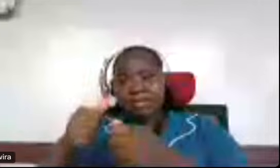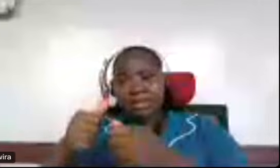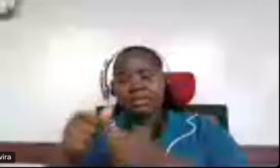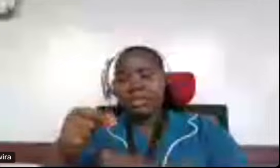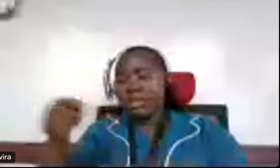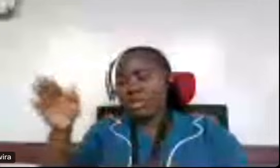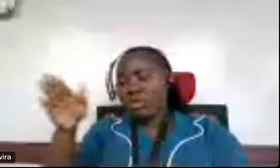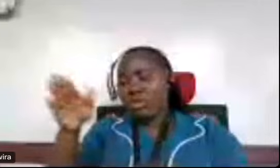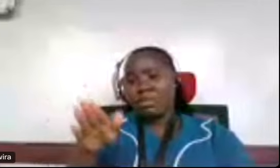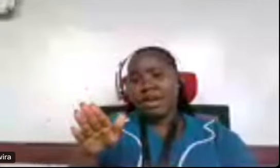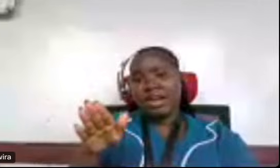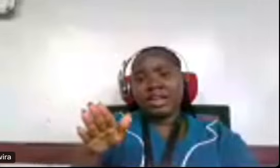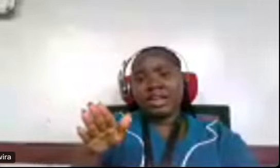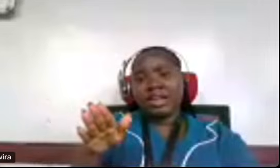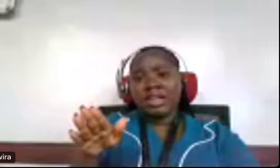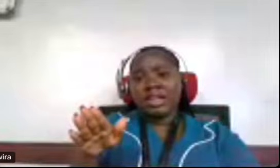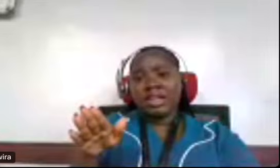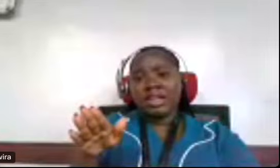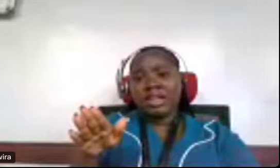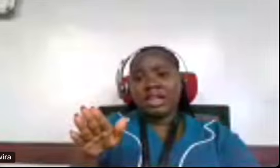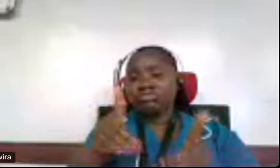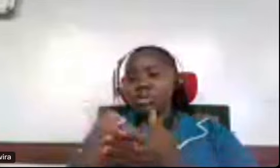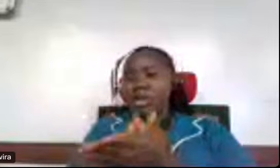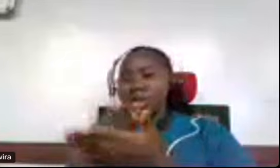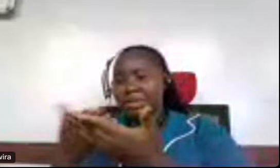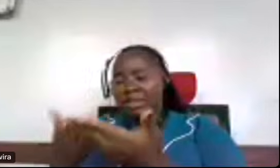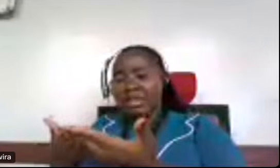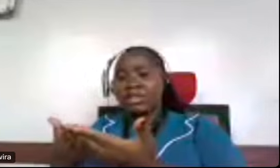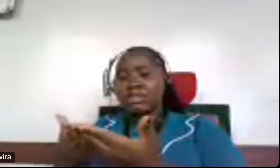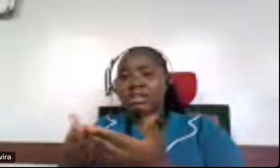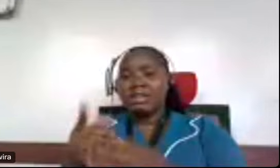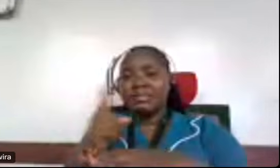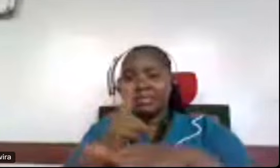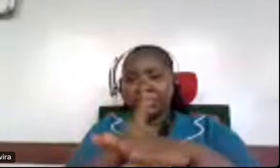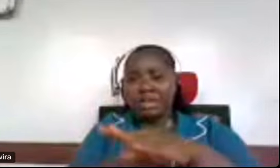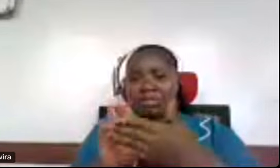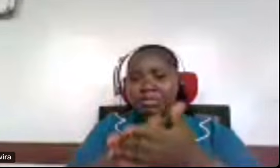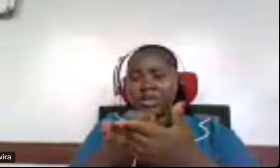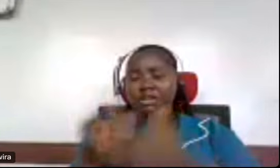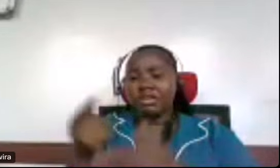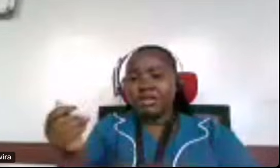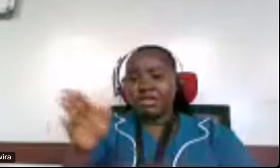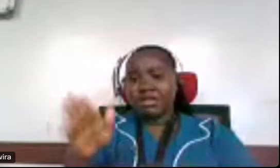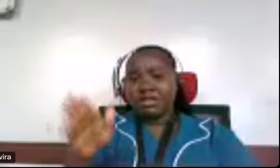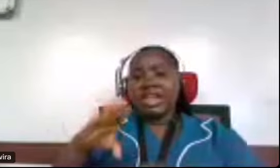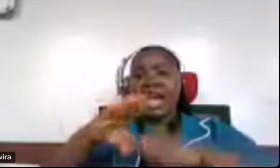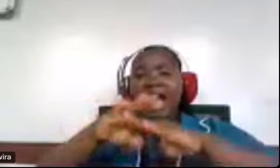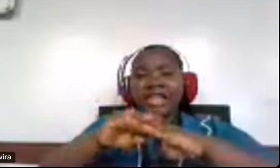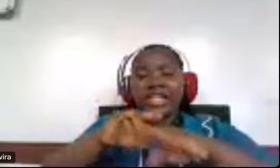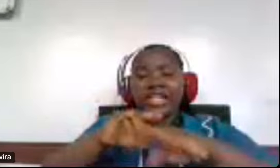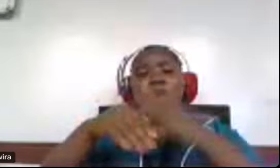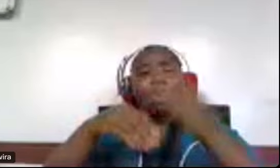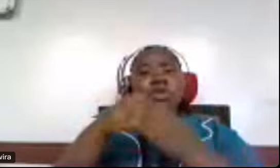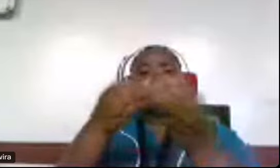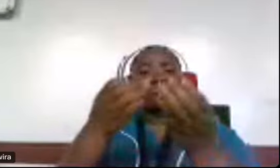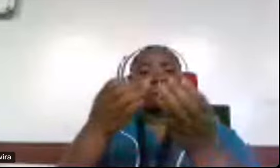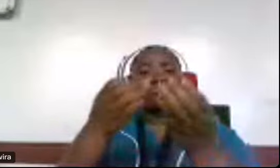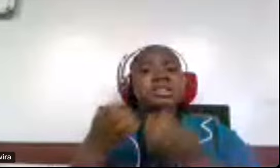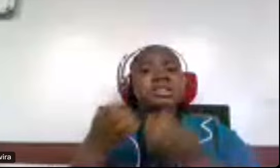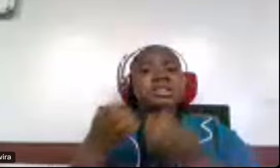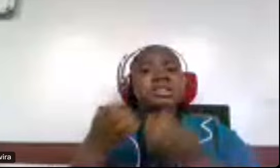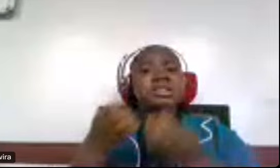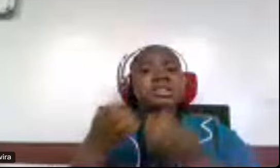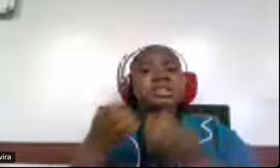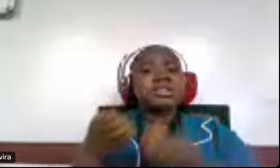and make an application. So when you are applying for the refund, attach the relevant document. If you have received employment income